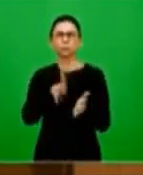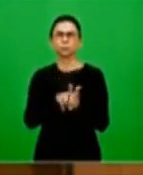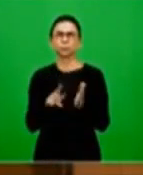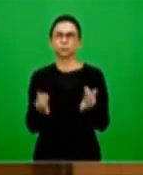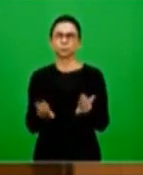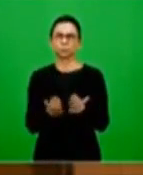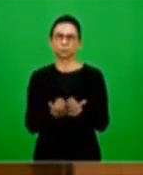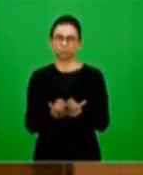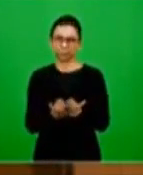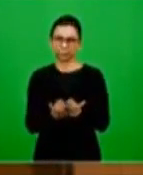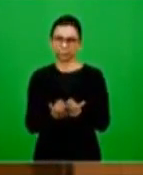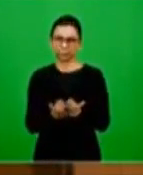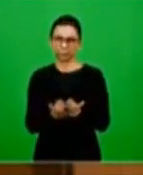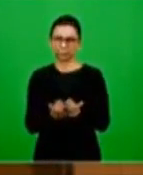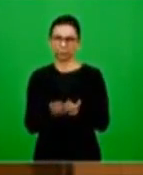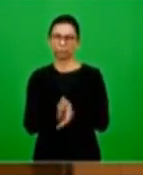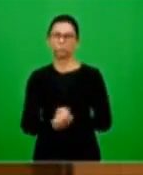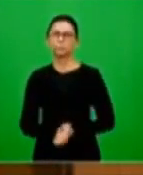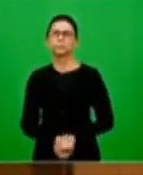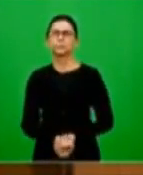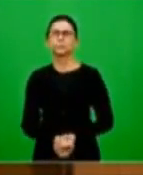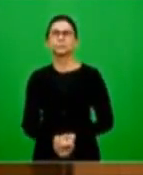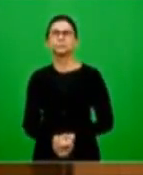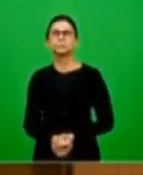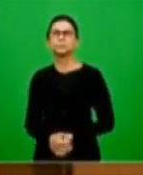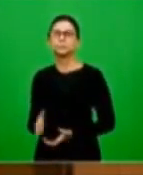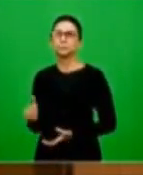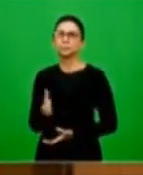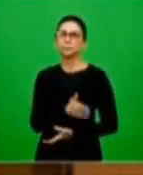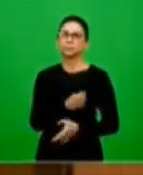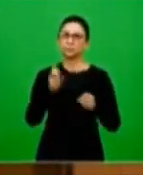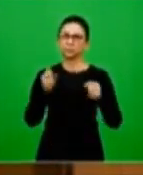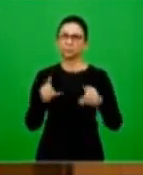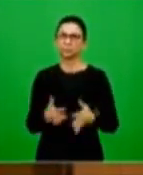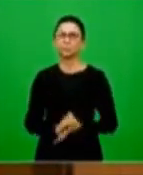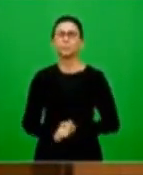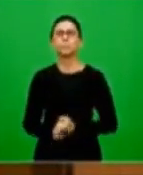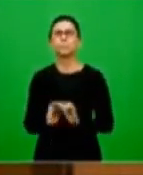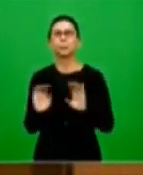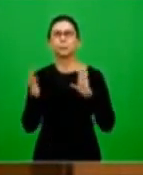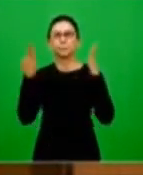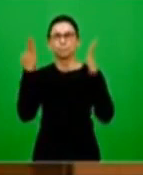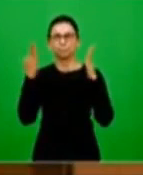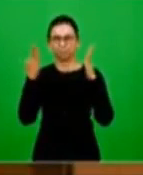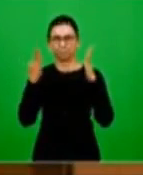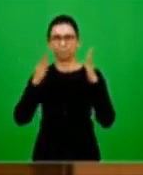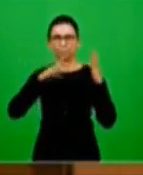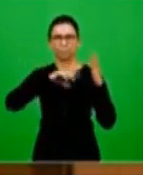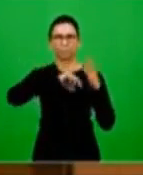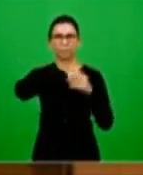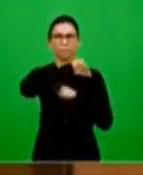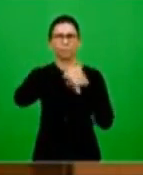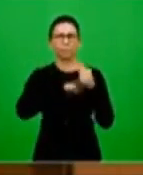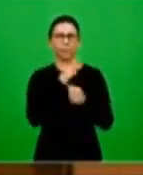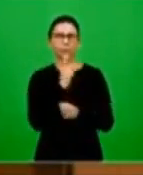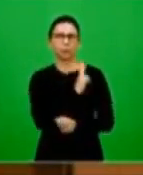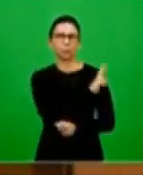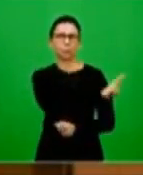Universal priesthood of the Christian. We're going to speak here about the celebration that takes place about